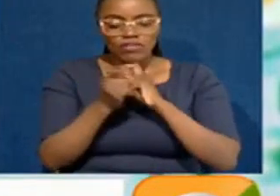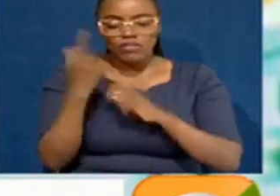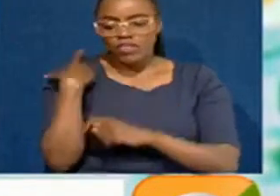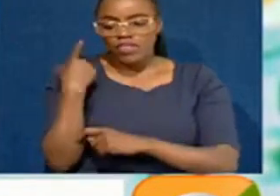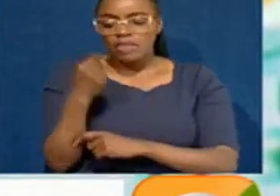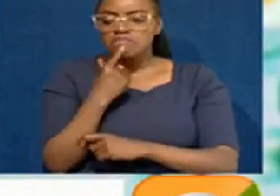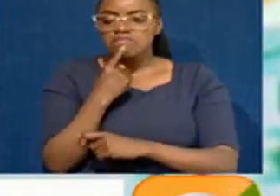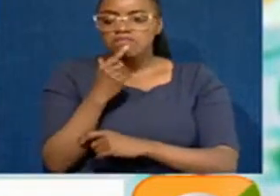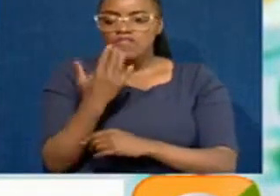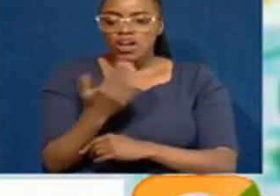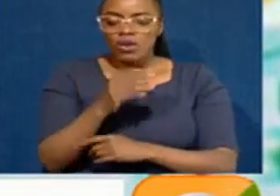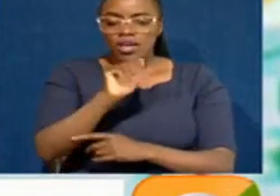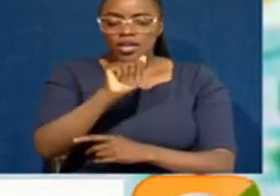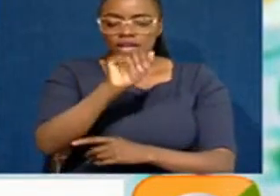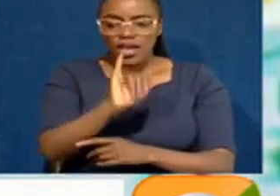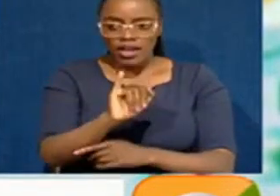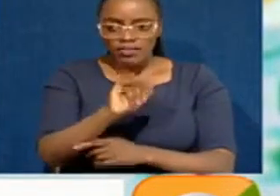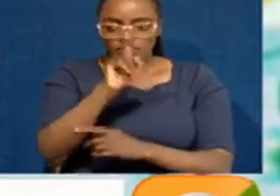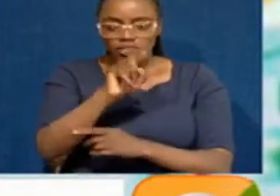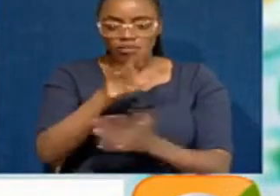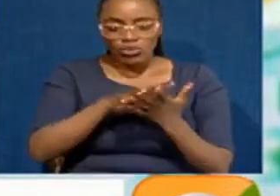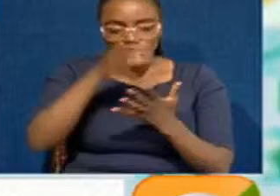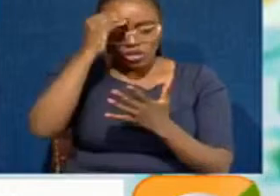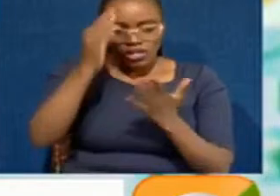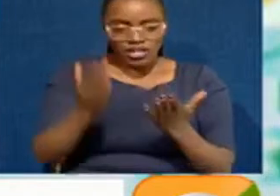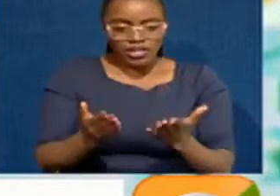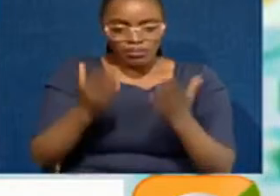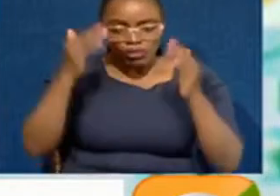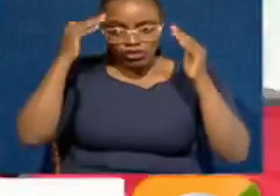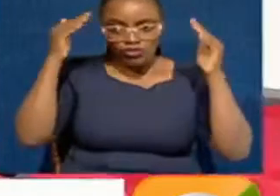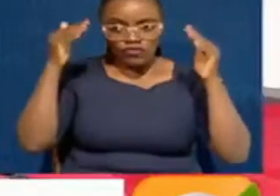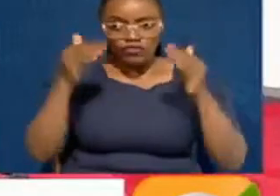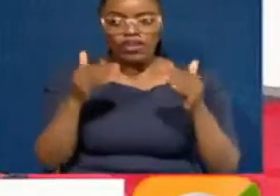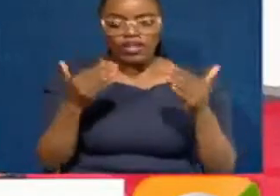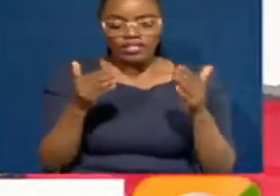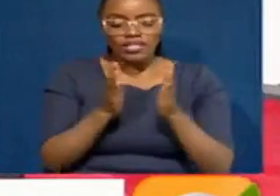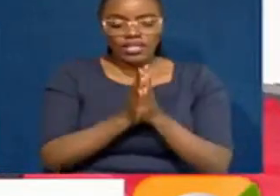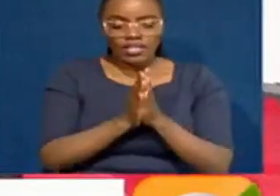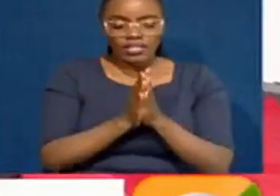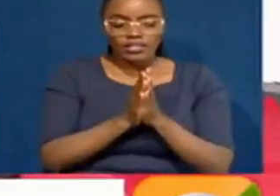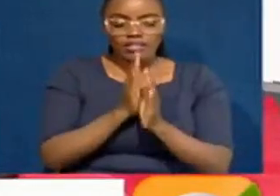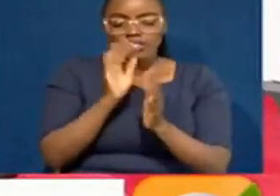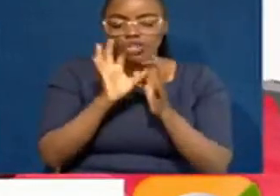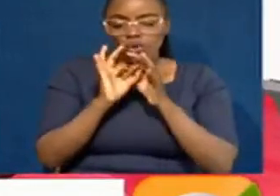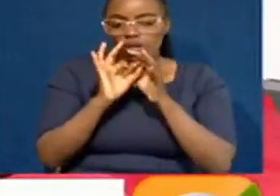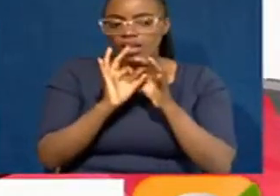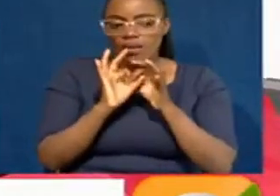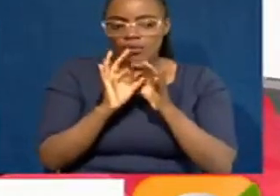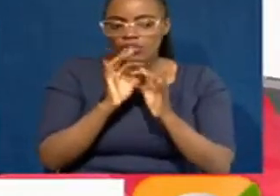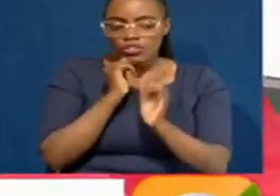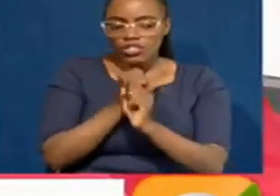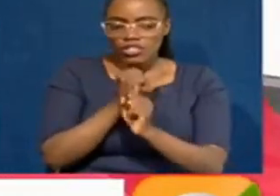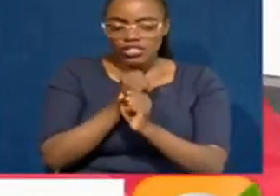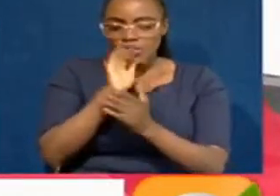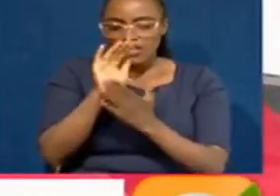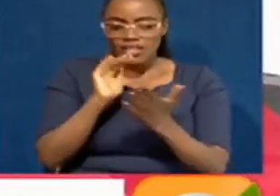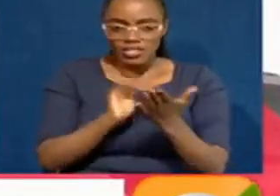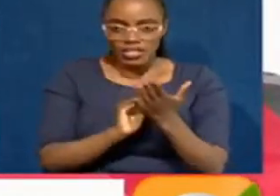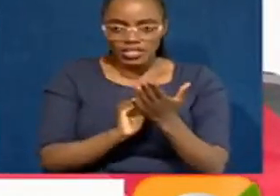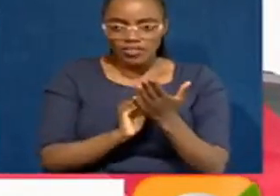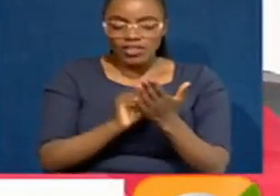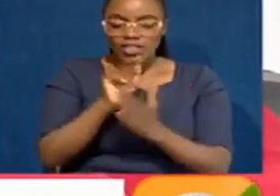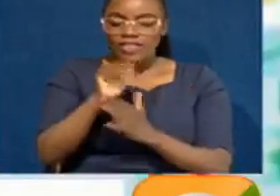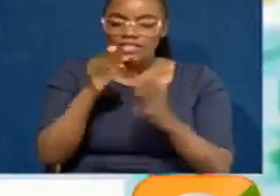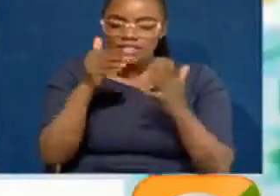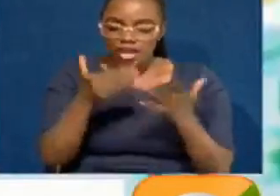talking about how AI and machine learning also improves forecast. We have a great collaboration with global centers. Mm-hmm. So this